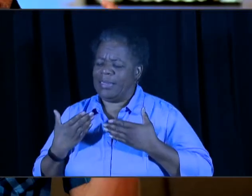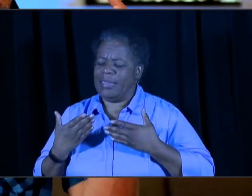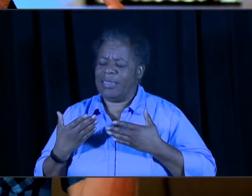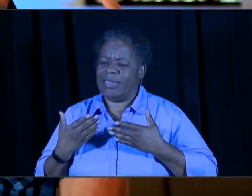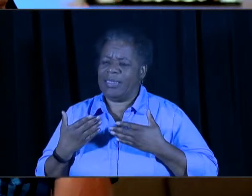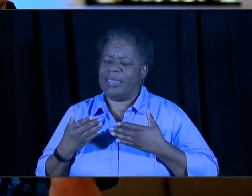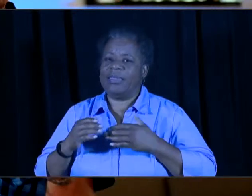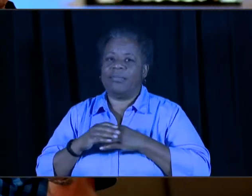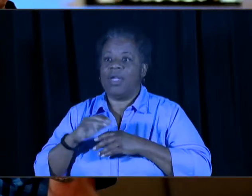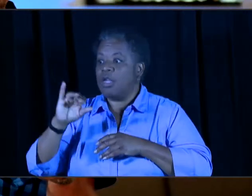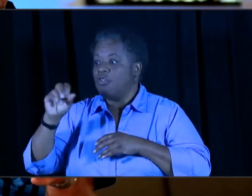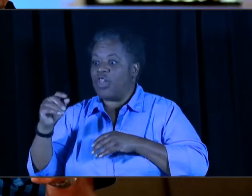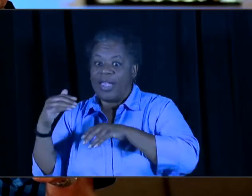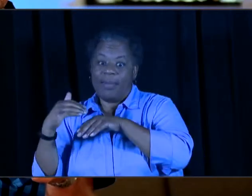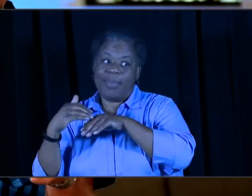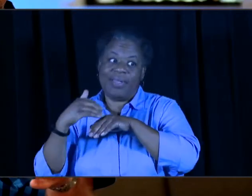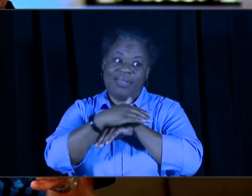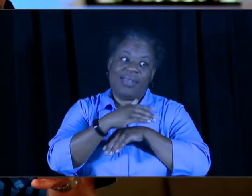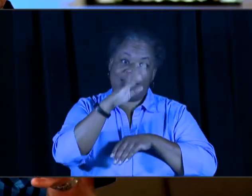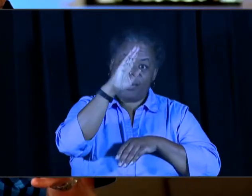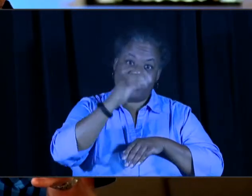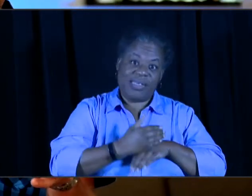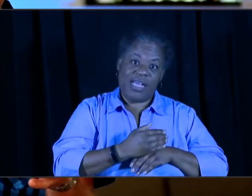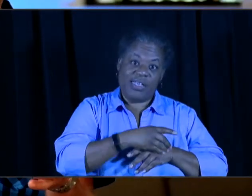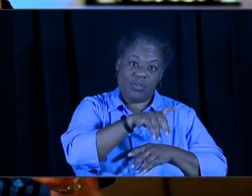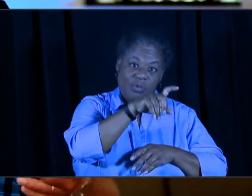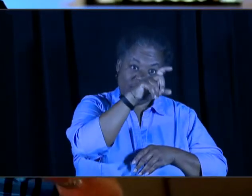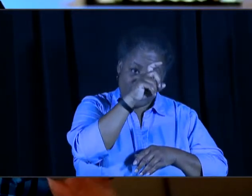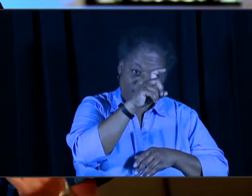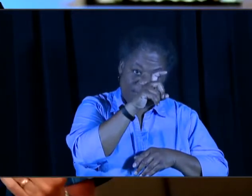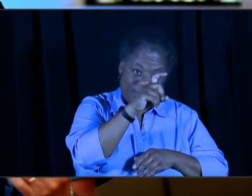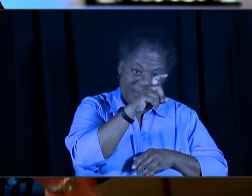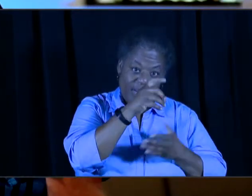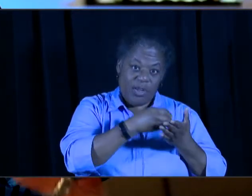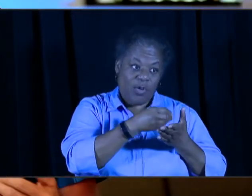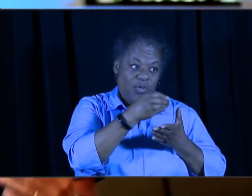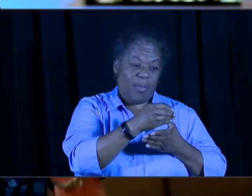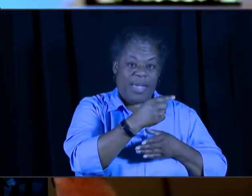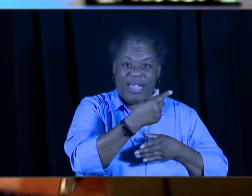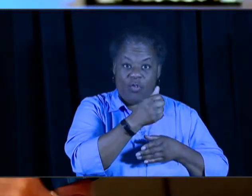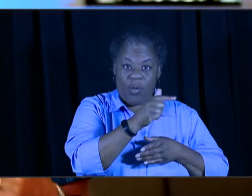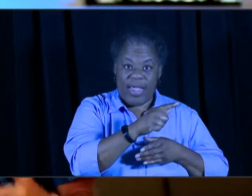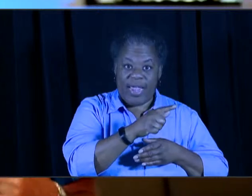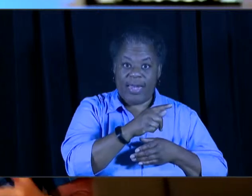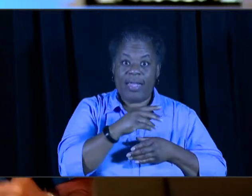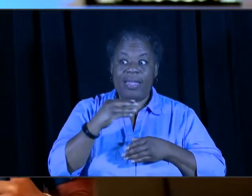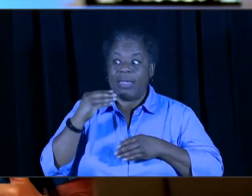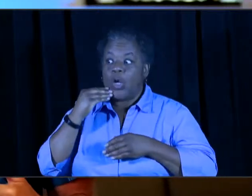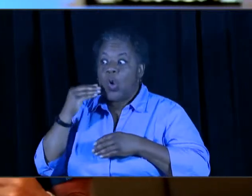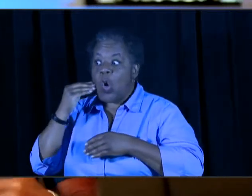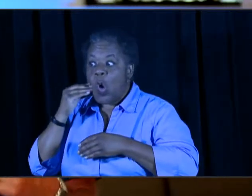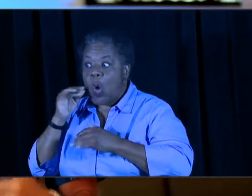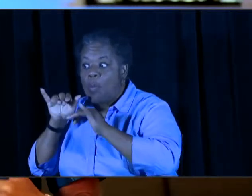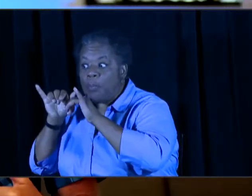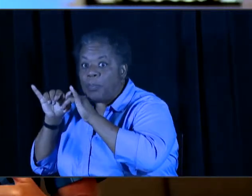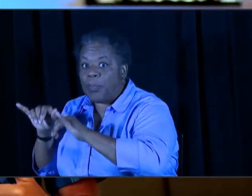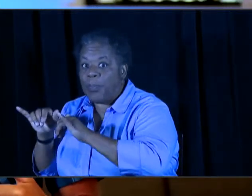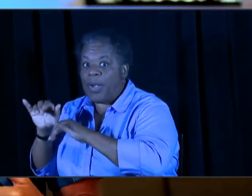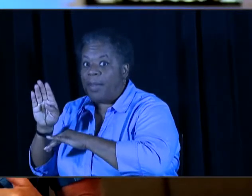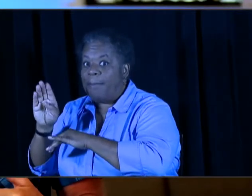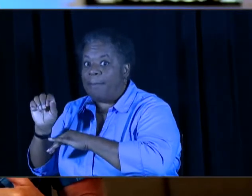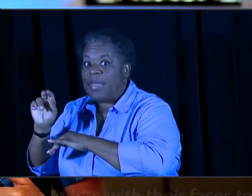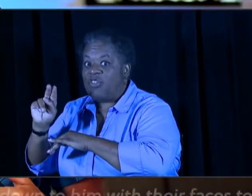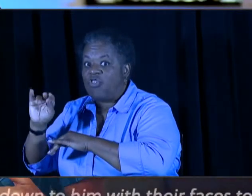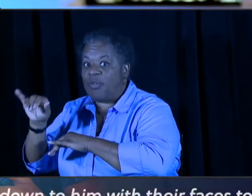So Jacob sends his sons down to Egypt to buy grain, but he keeps Benjamin, the youngest, home with him because he's now the